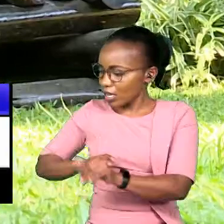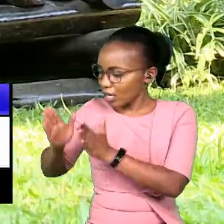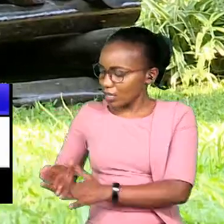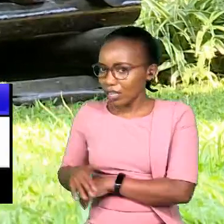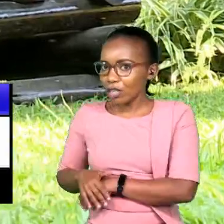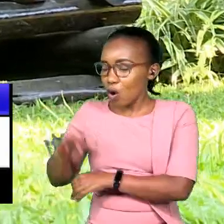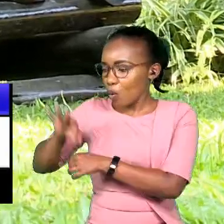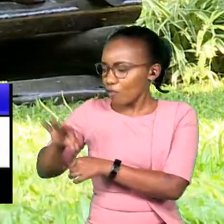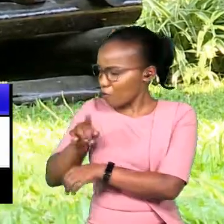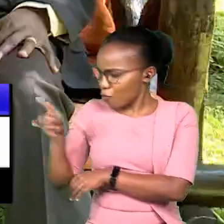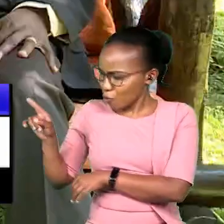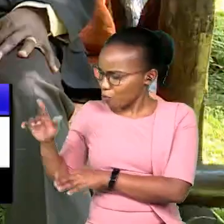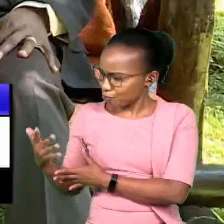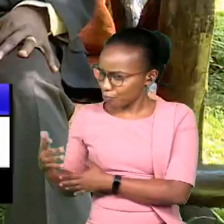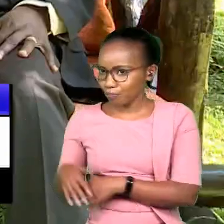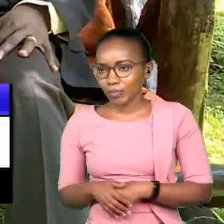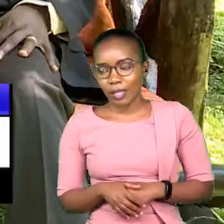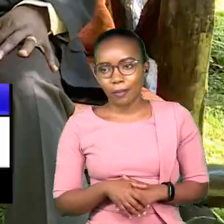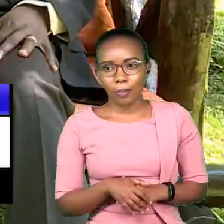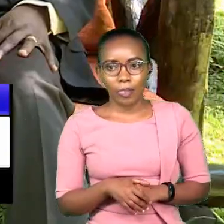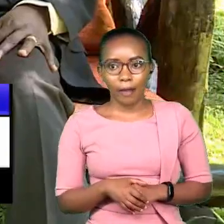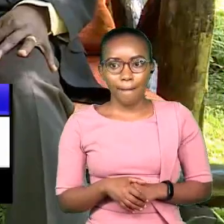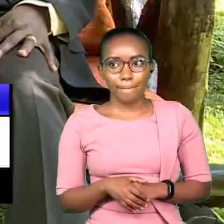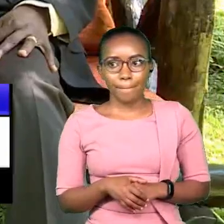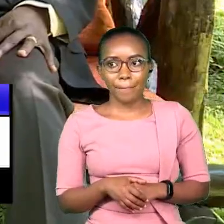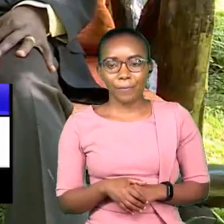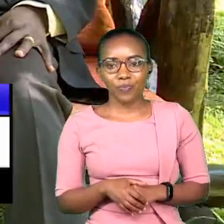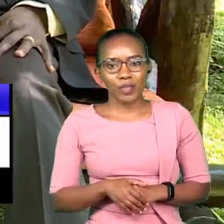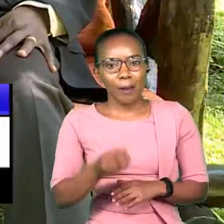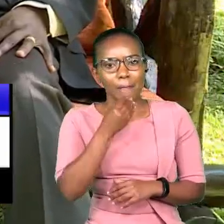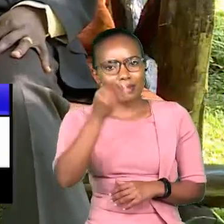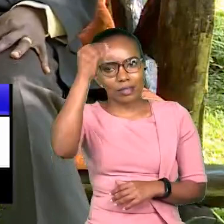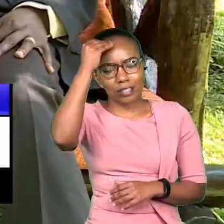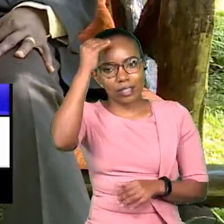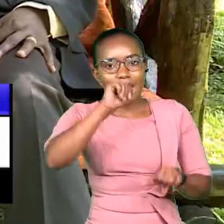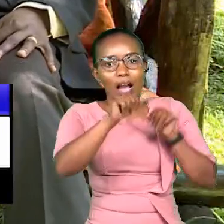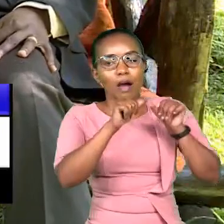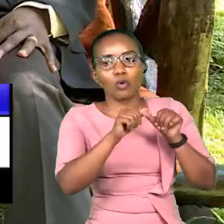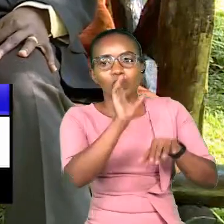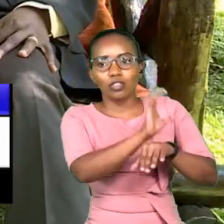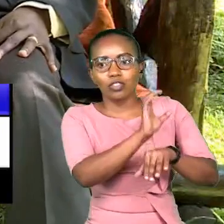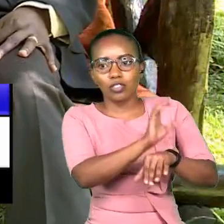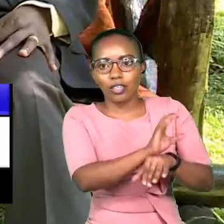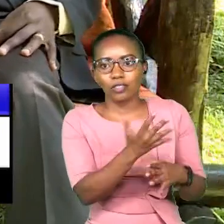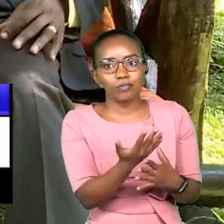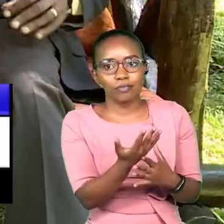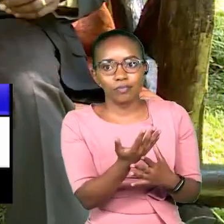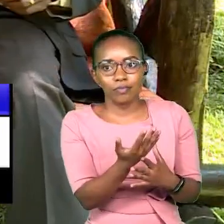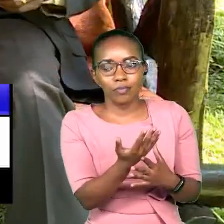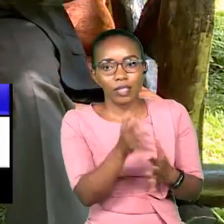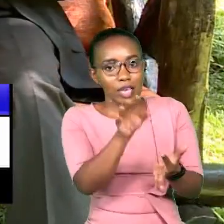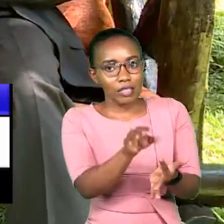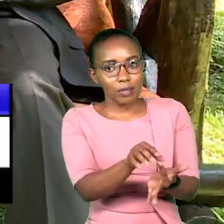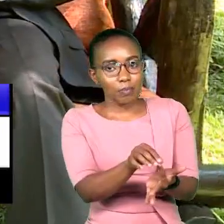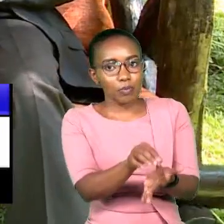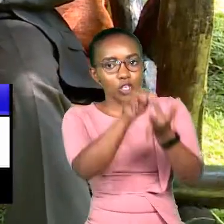Will they vote for you this time? So that is the one hypocritical thing about the church, and especially those who